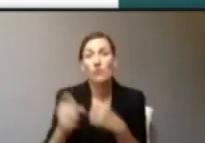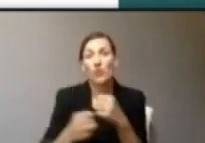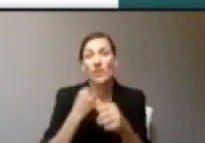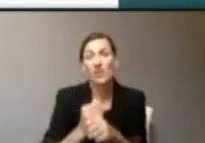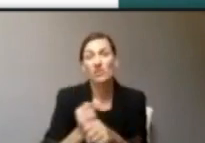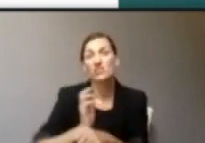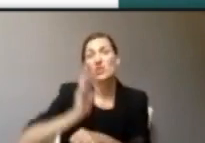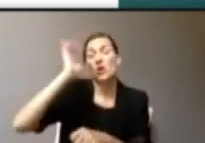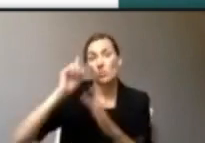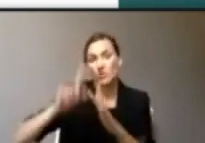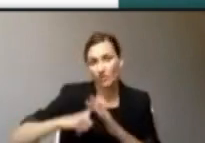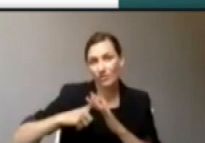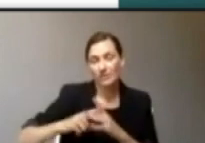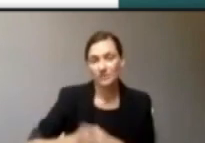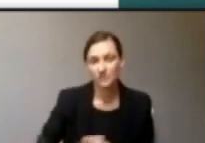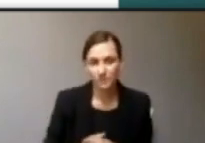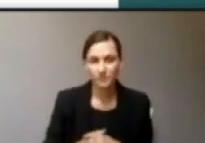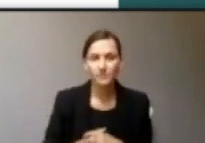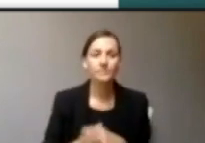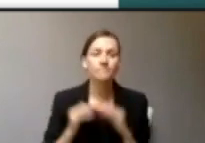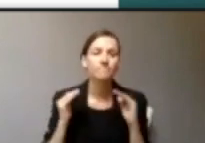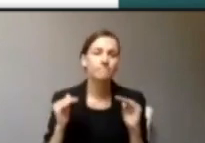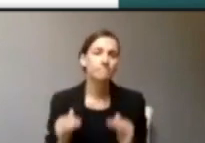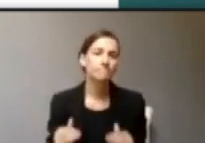Next slide.